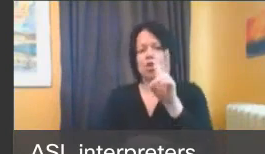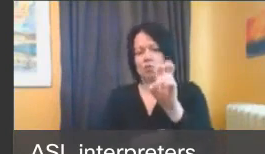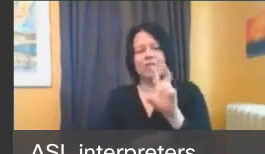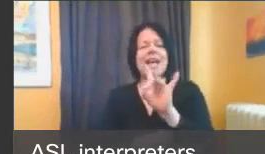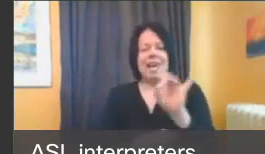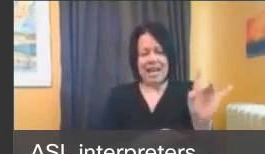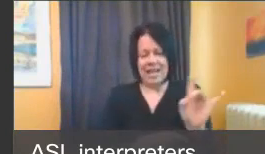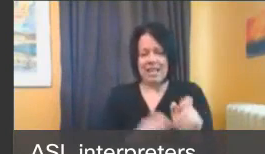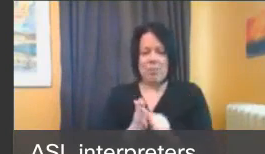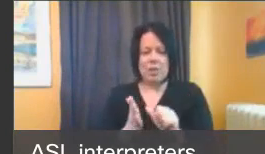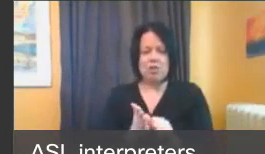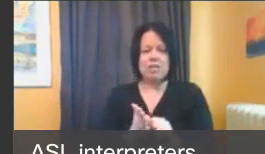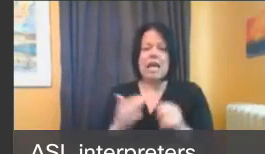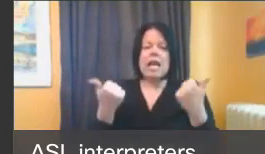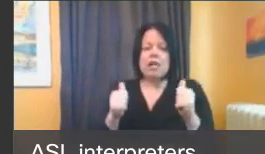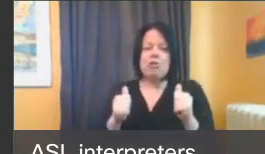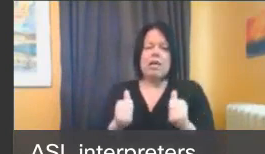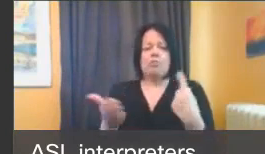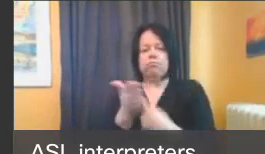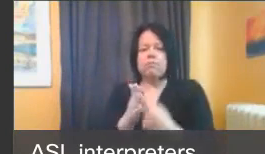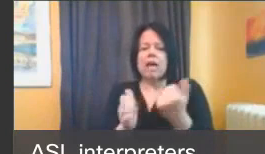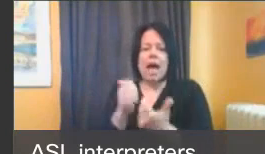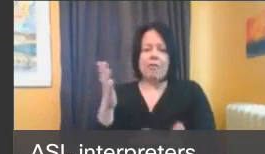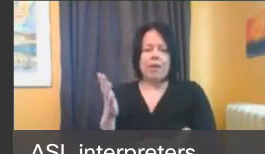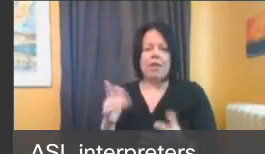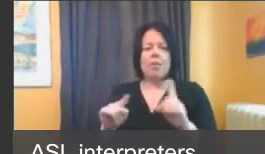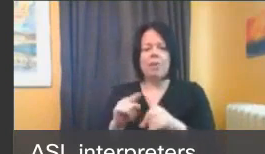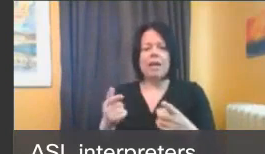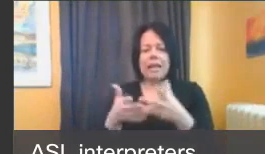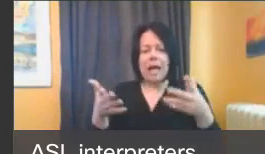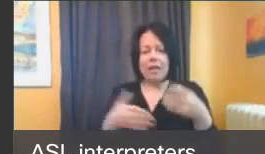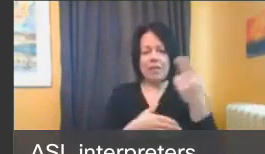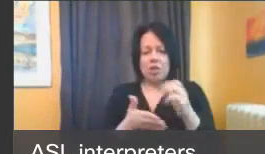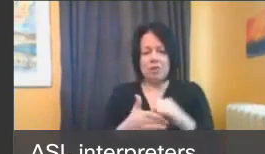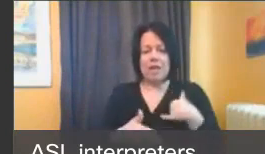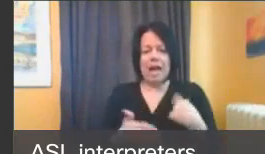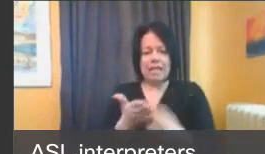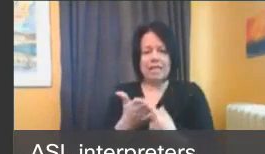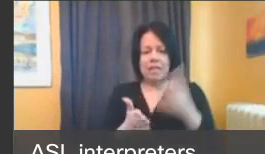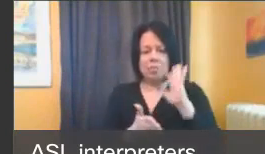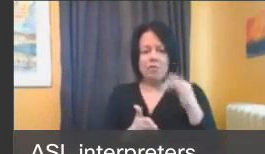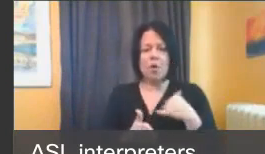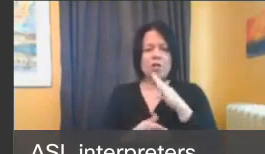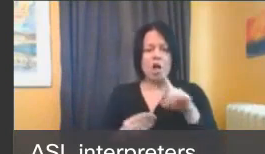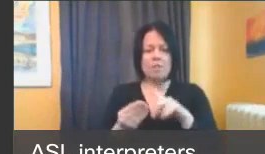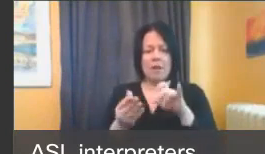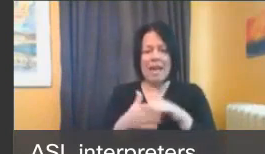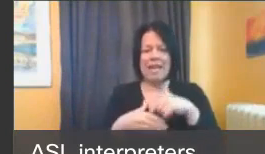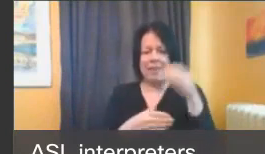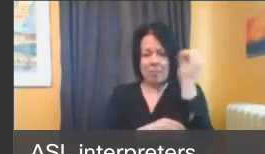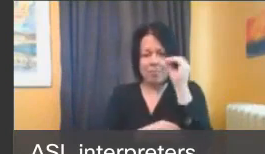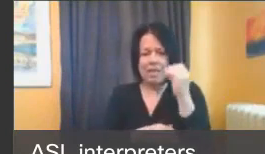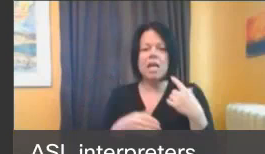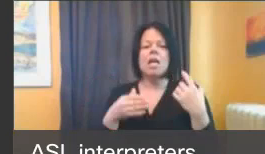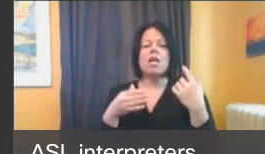He tries to kind of cover every base. He goes through a lot of the history that I talked about. You know, he talks about it in the opinion in order to show